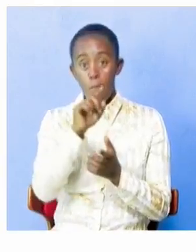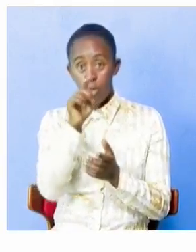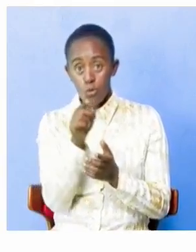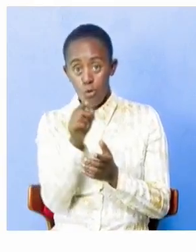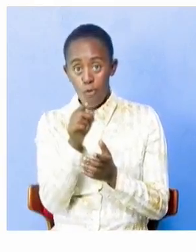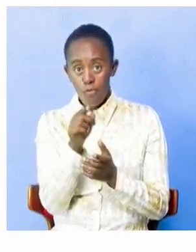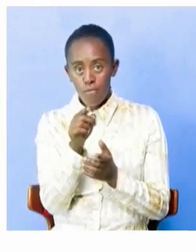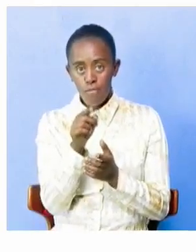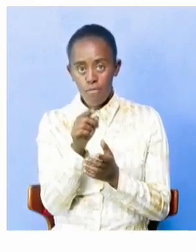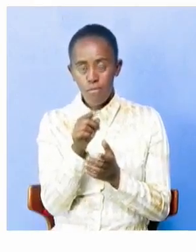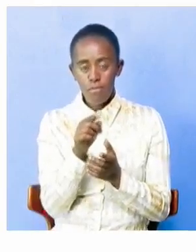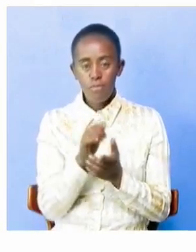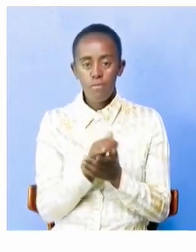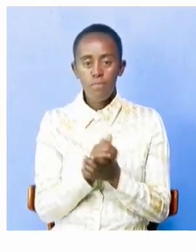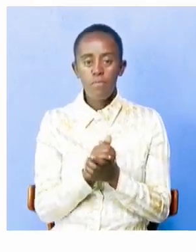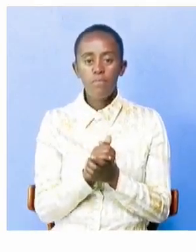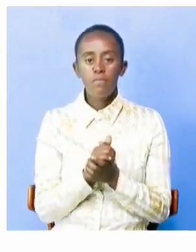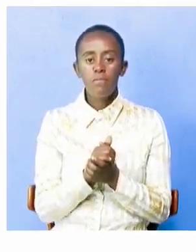with